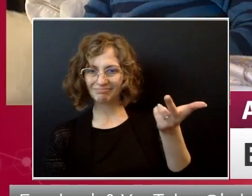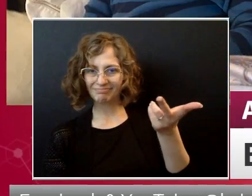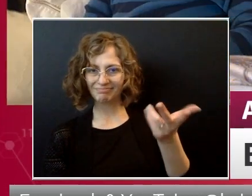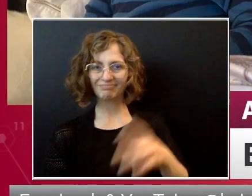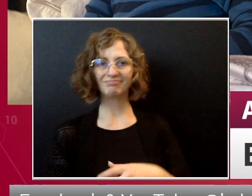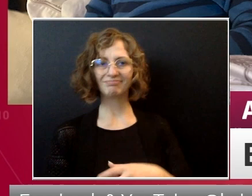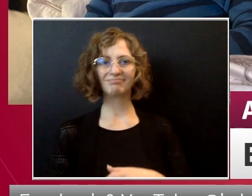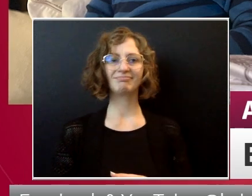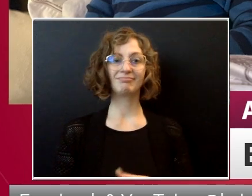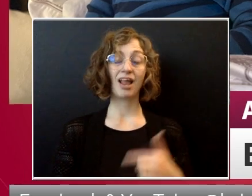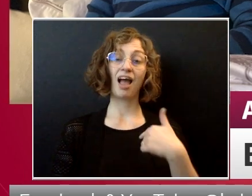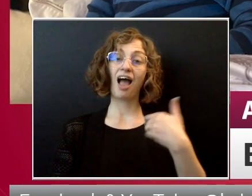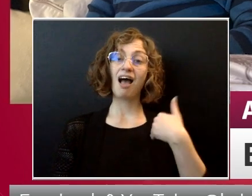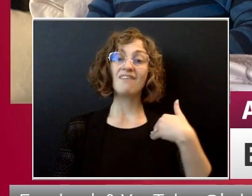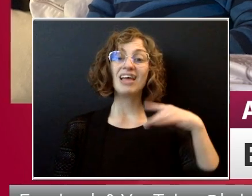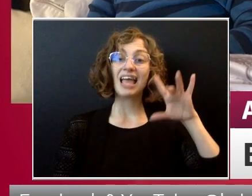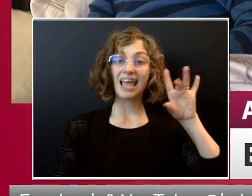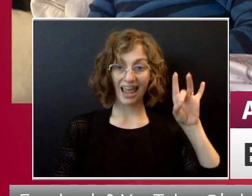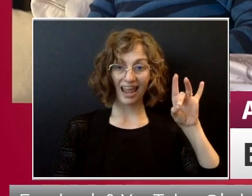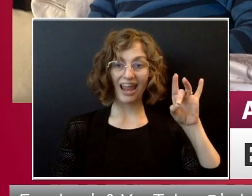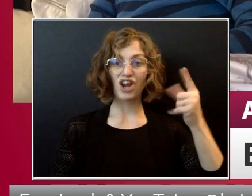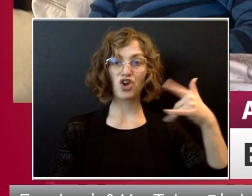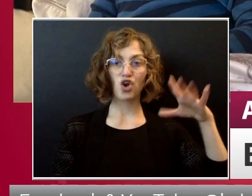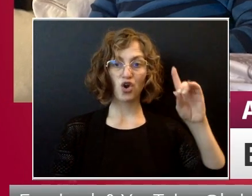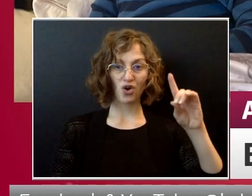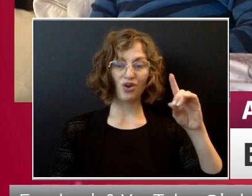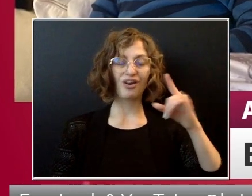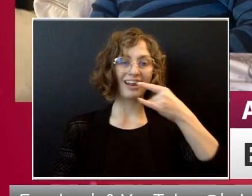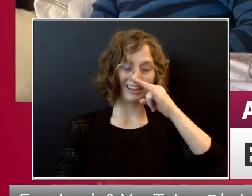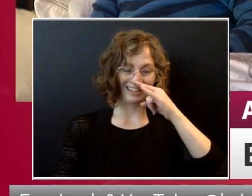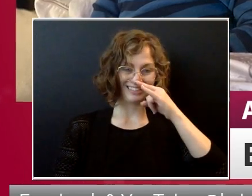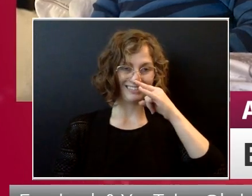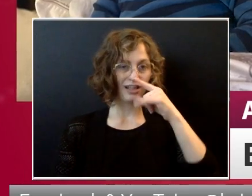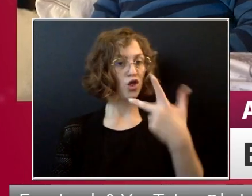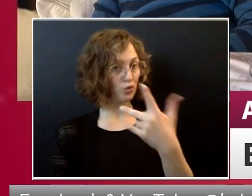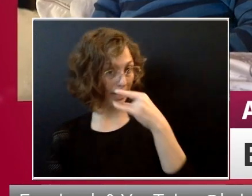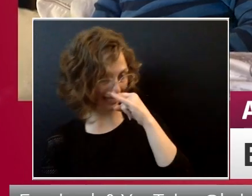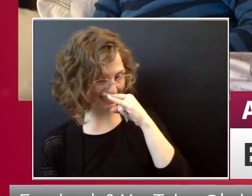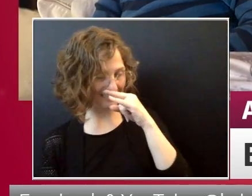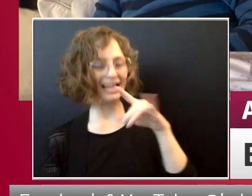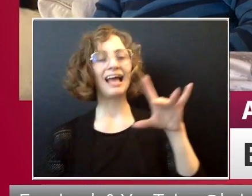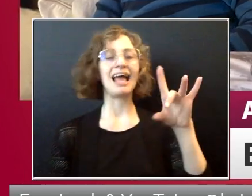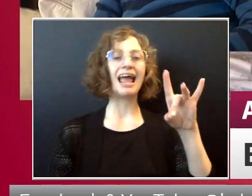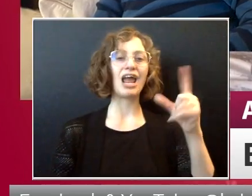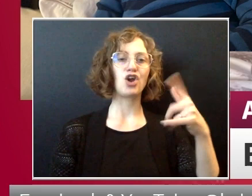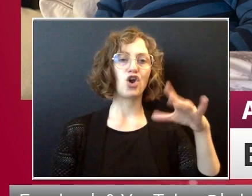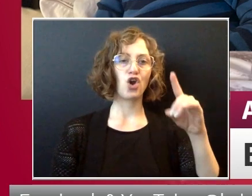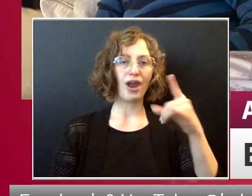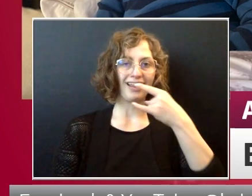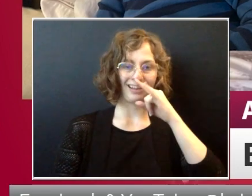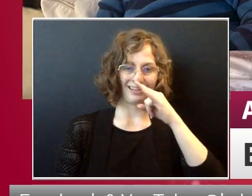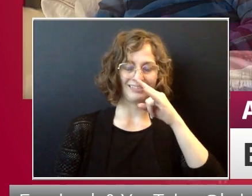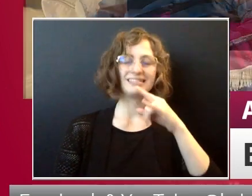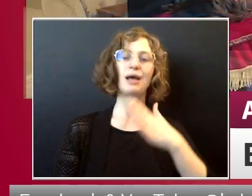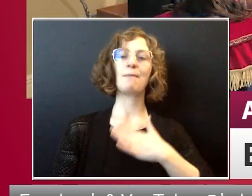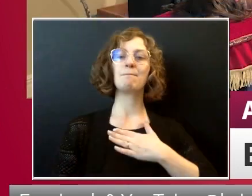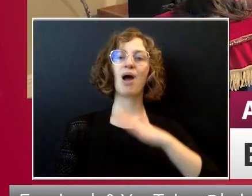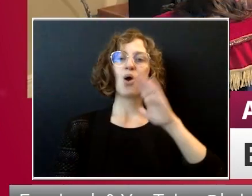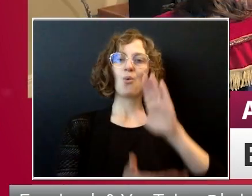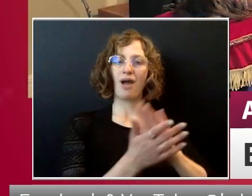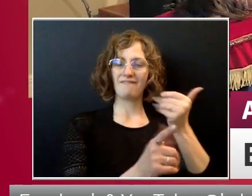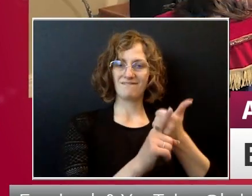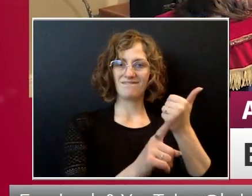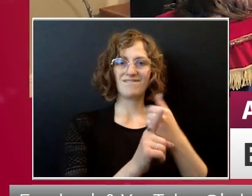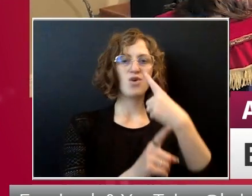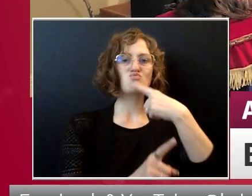grandkids, 3 kids, 8 grandkids. My wife is a redhead. We had 3 kids with very